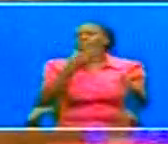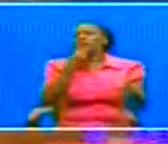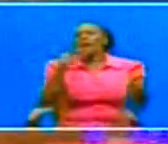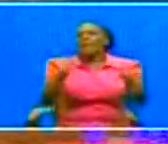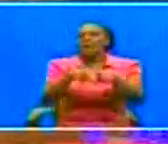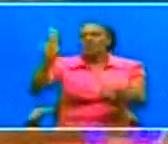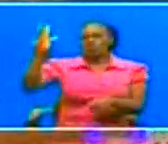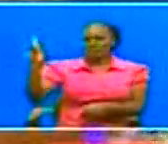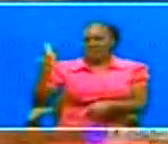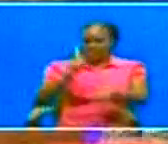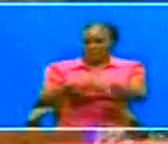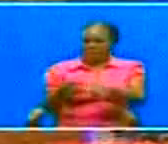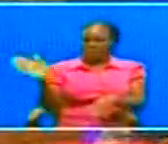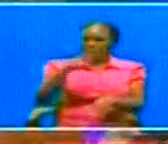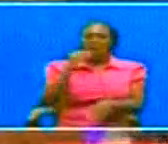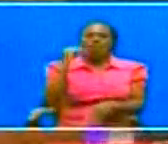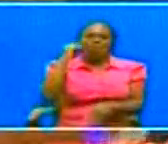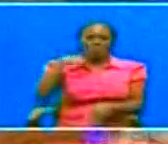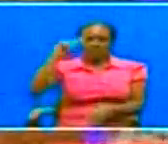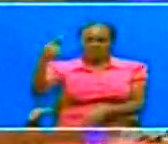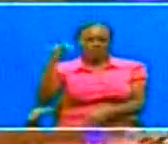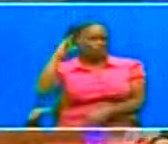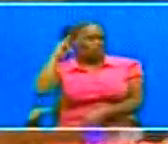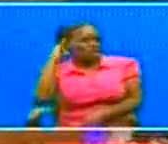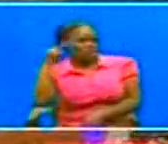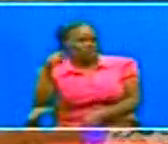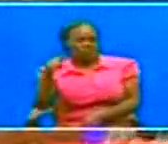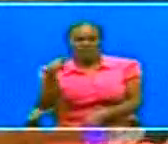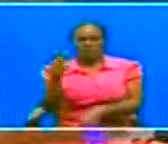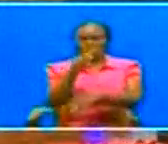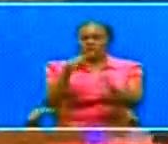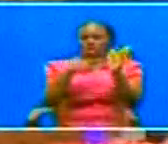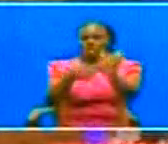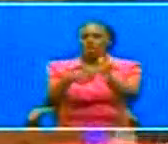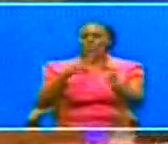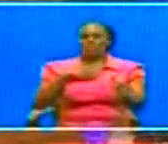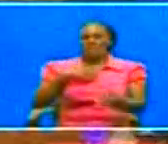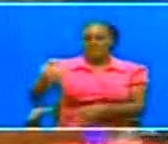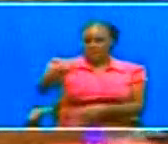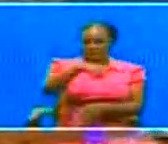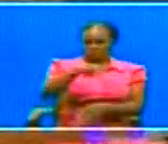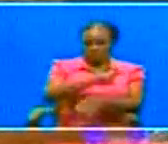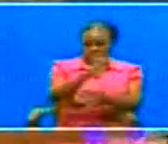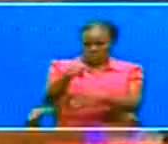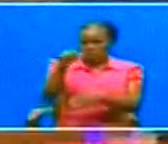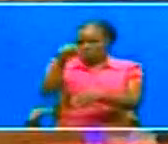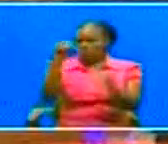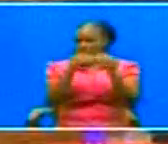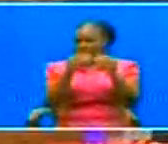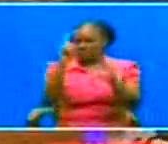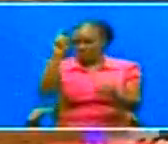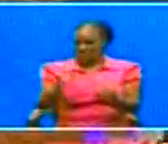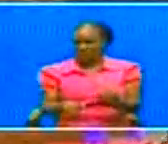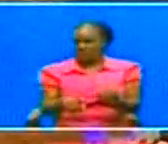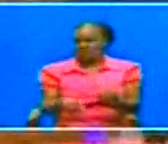what happened is, when I came home, he's the first person I called, and he was kind of taking me around, meeting people, and he said, I know who you need to meet. And